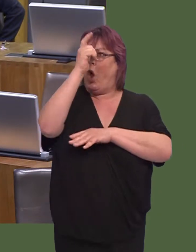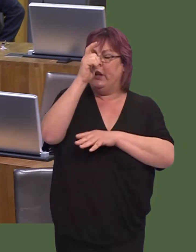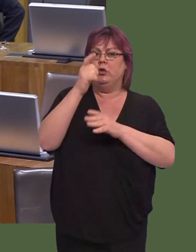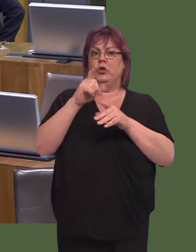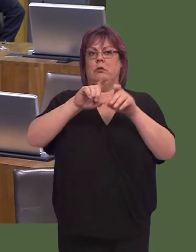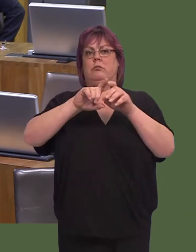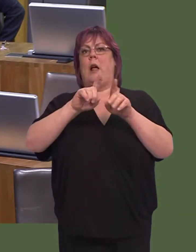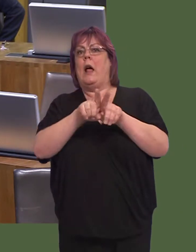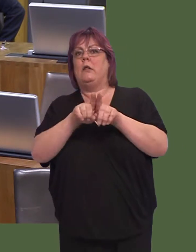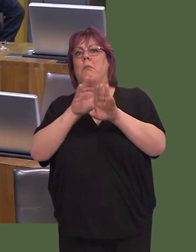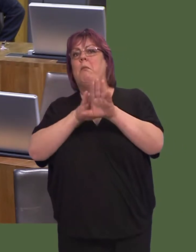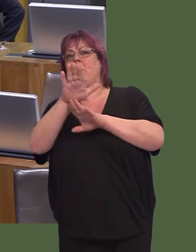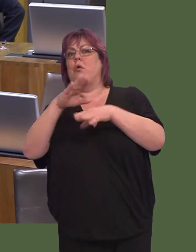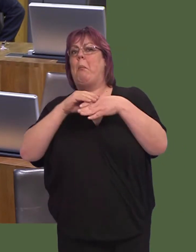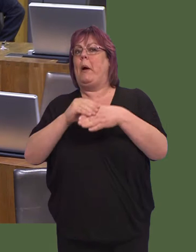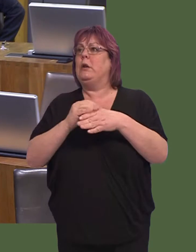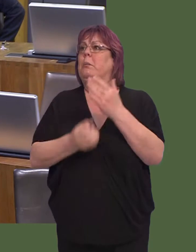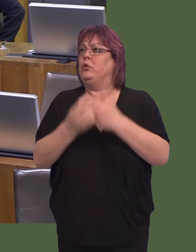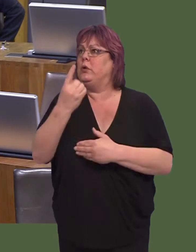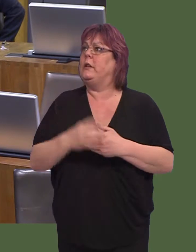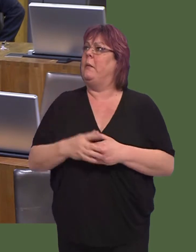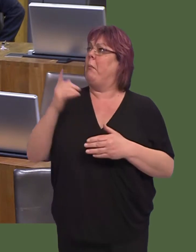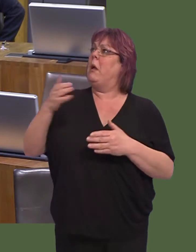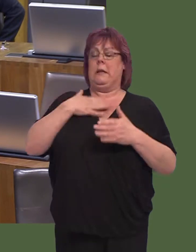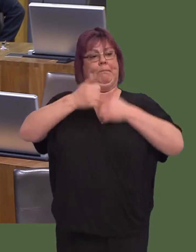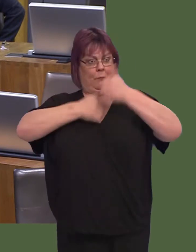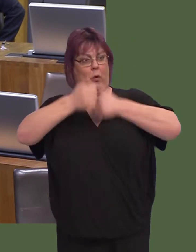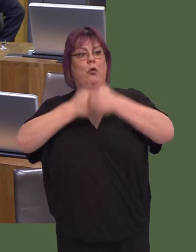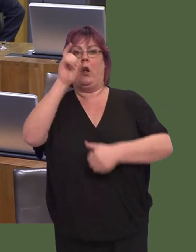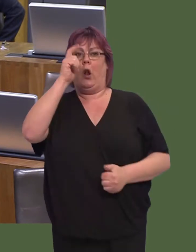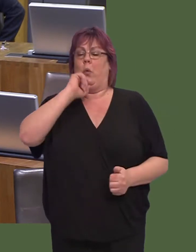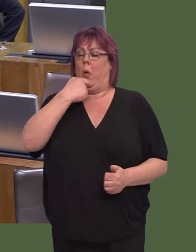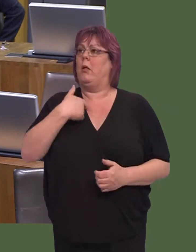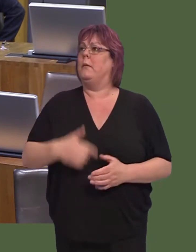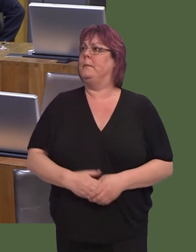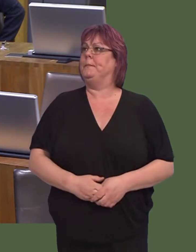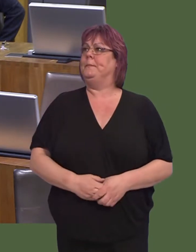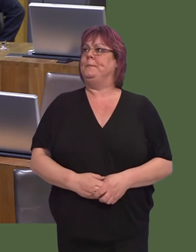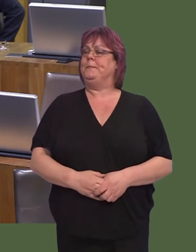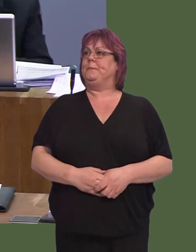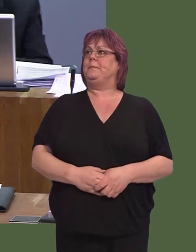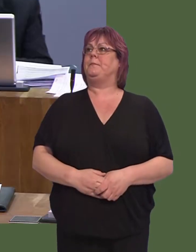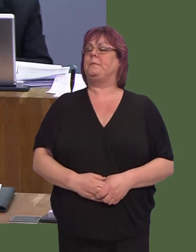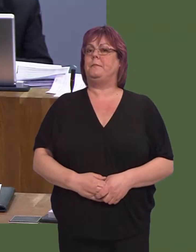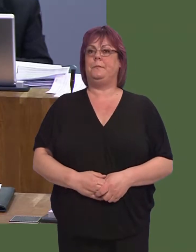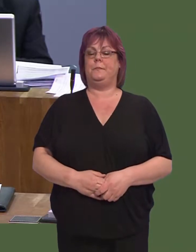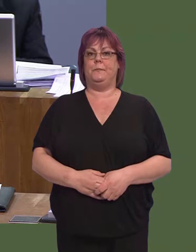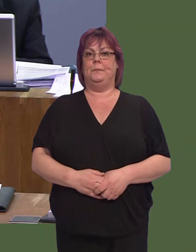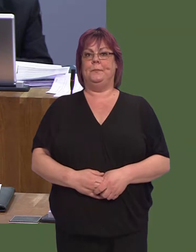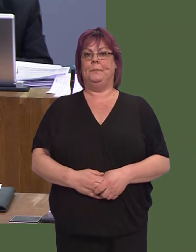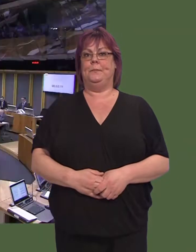apprenticeships. But certainly I'm happy to join him in offering a word of congratulations, of course, to the work that's been done in Coleg Cambria. Sir